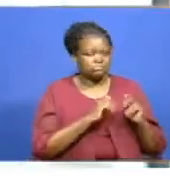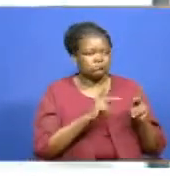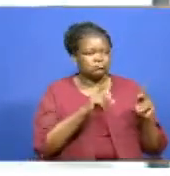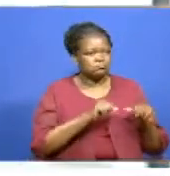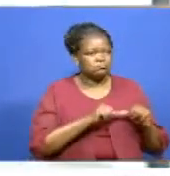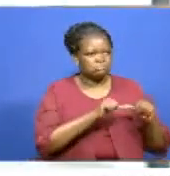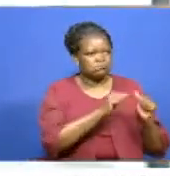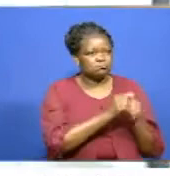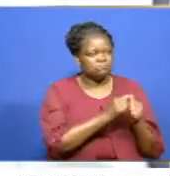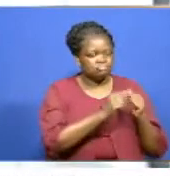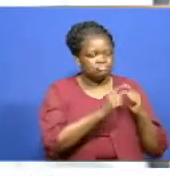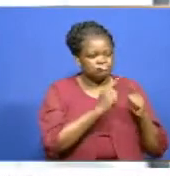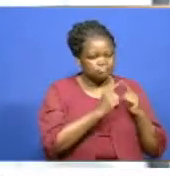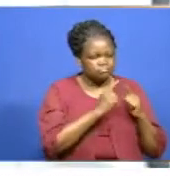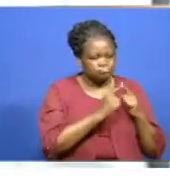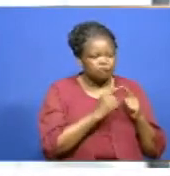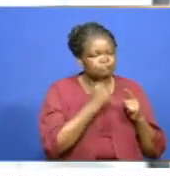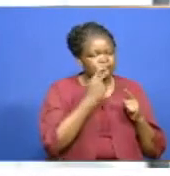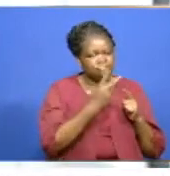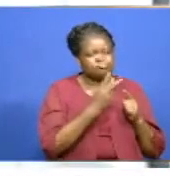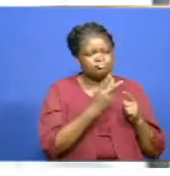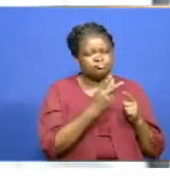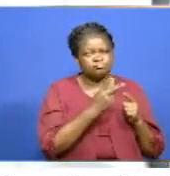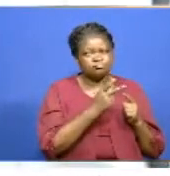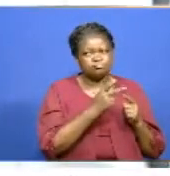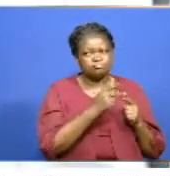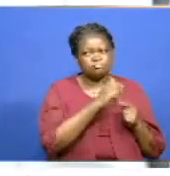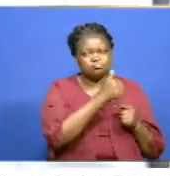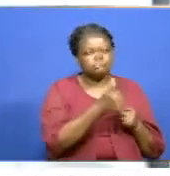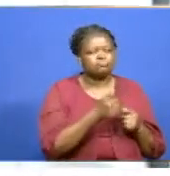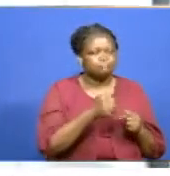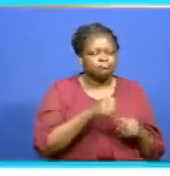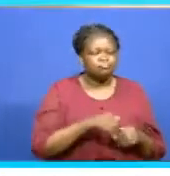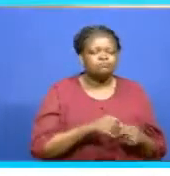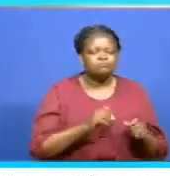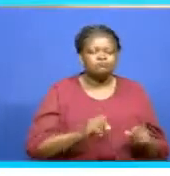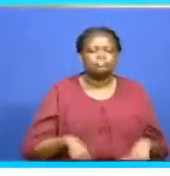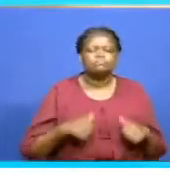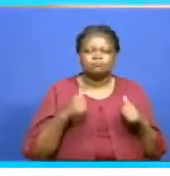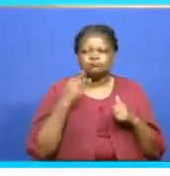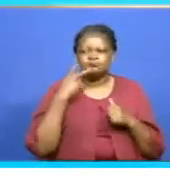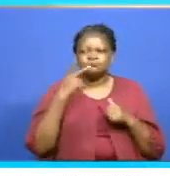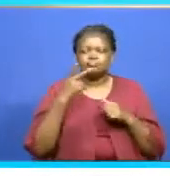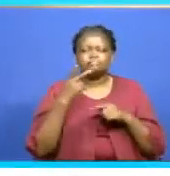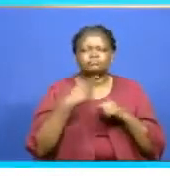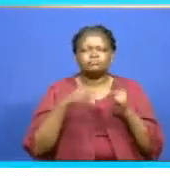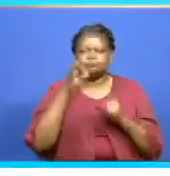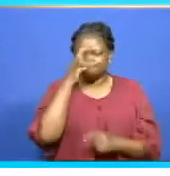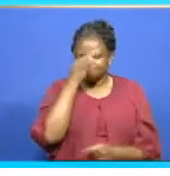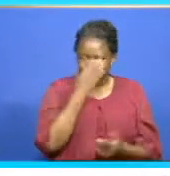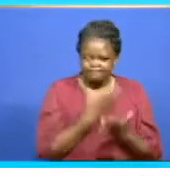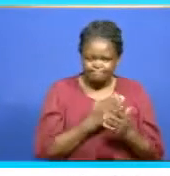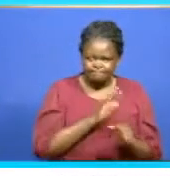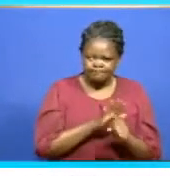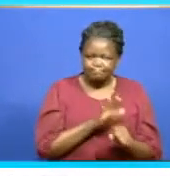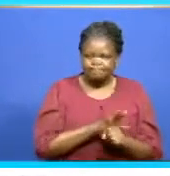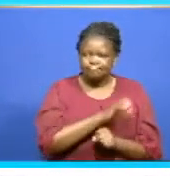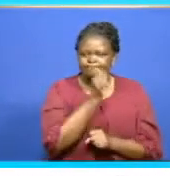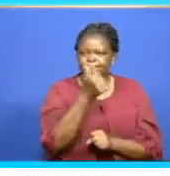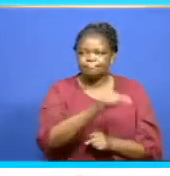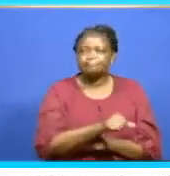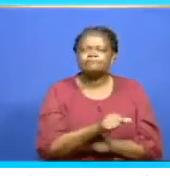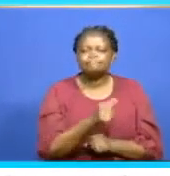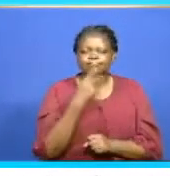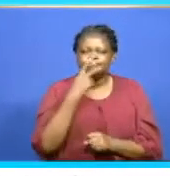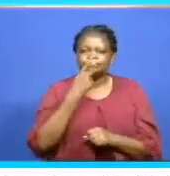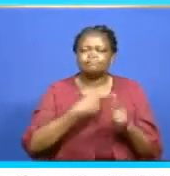with this conversation. Mm. I see Weldon Kirui, you're following live. Maina Wanyeri, you're watching from Nyeri. Thank you so much. Collins Kepkemoi Kirui,